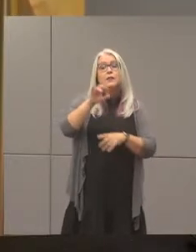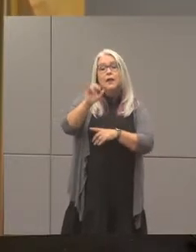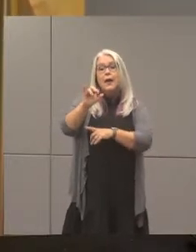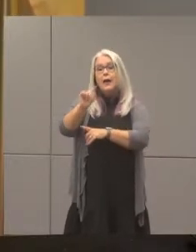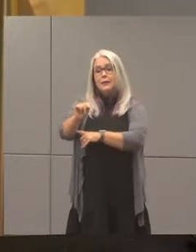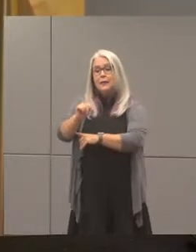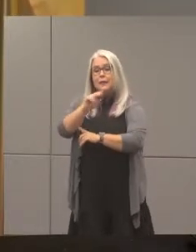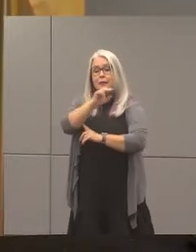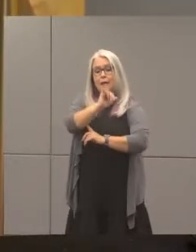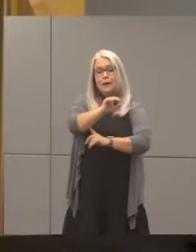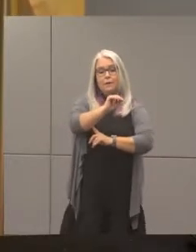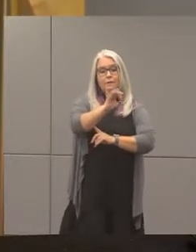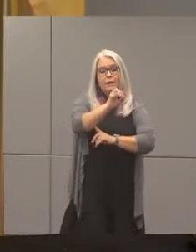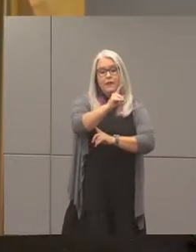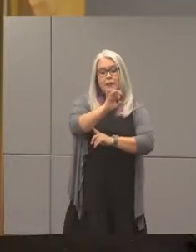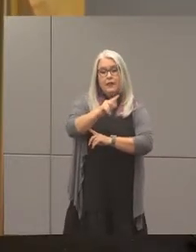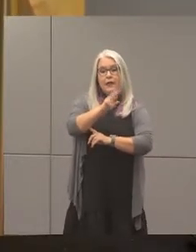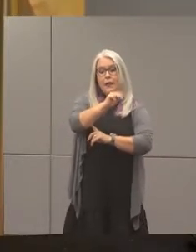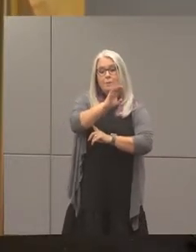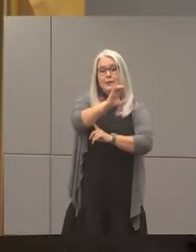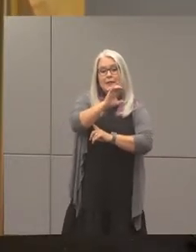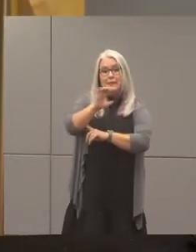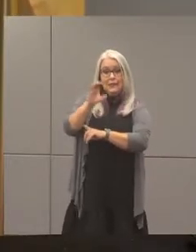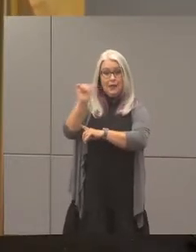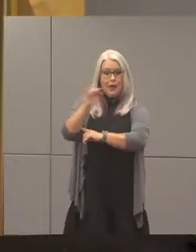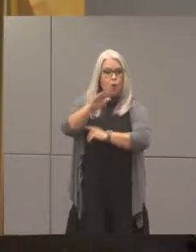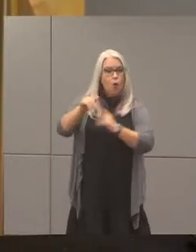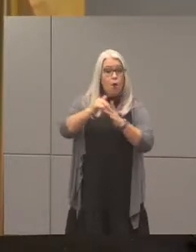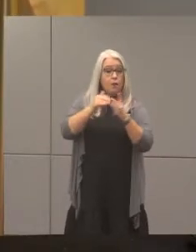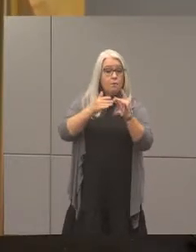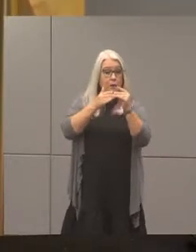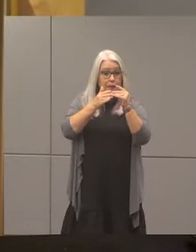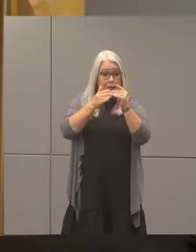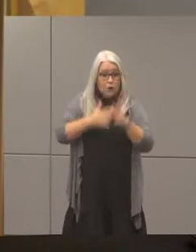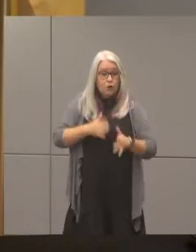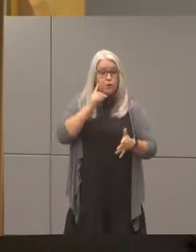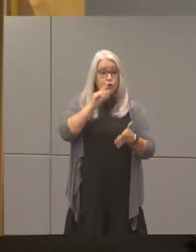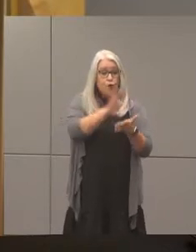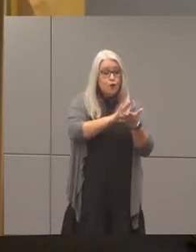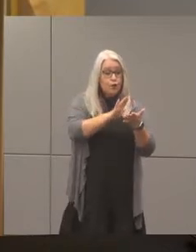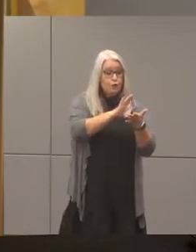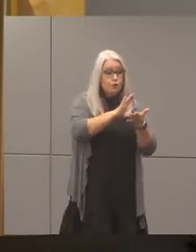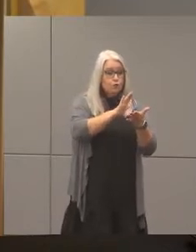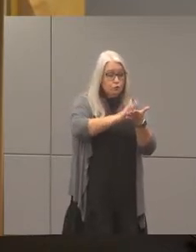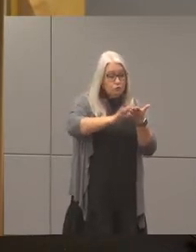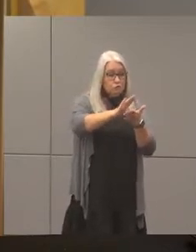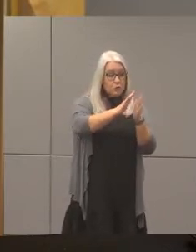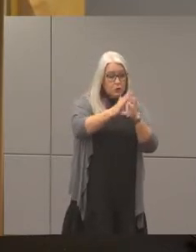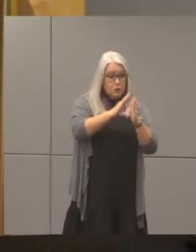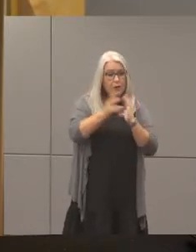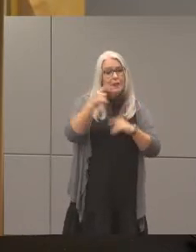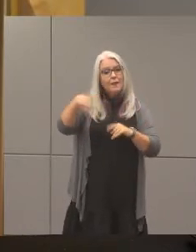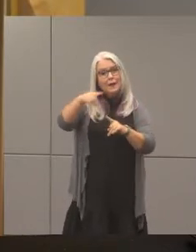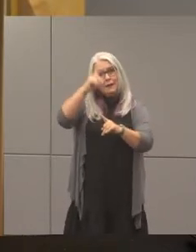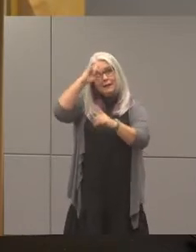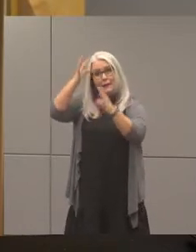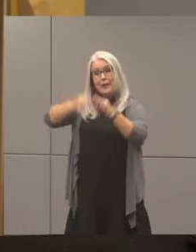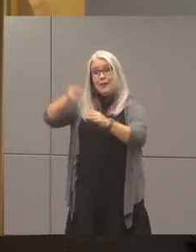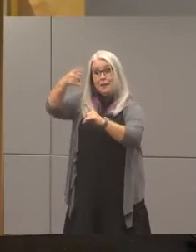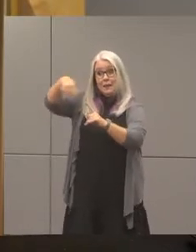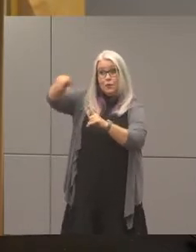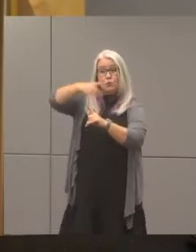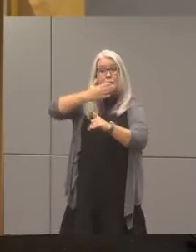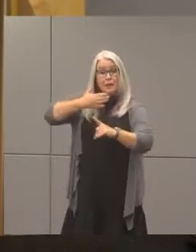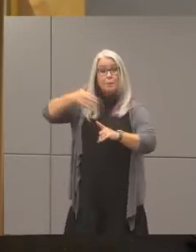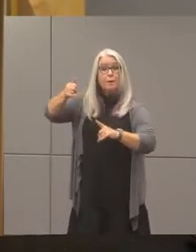of MCCA of all the leaders, and it was decided that they would be the better group to work